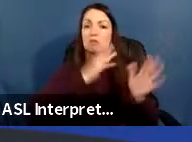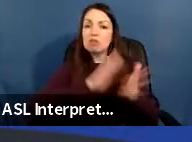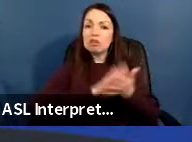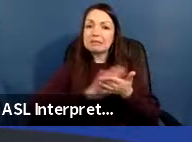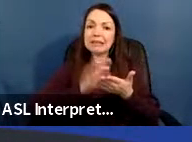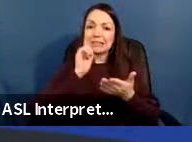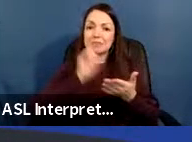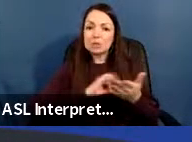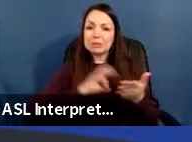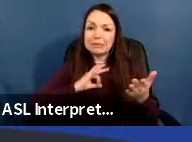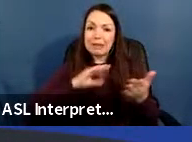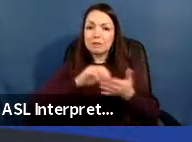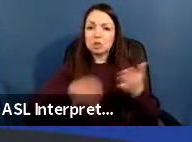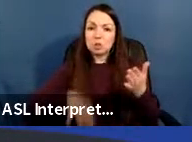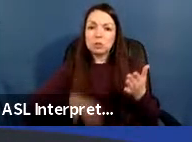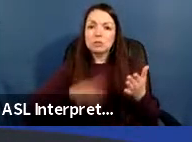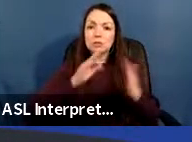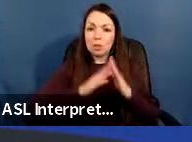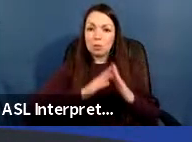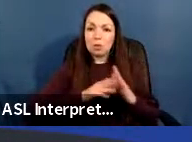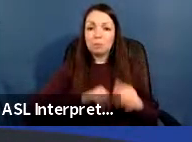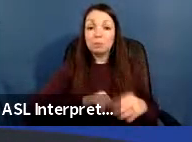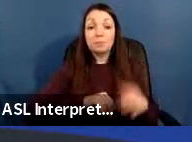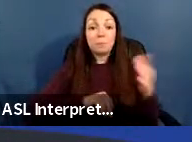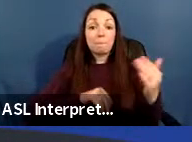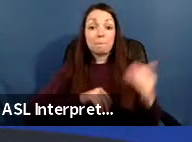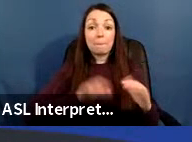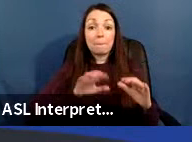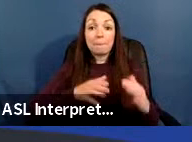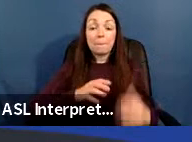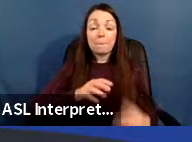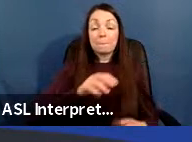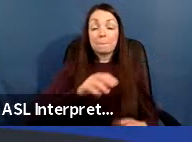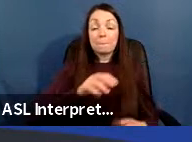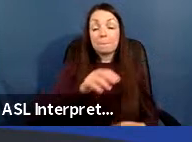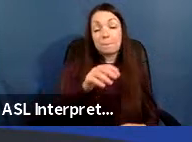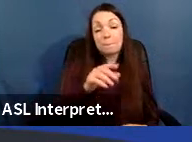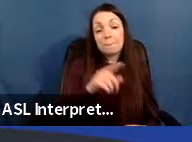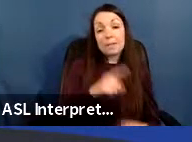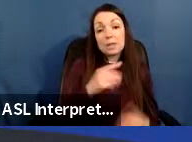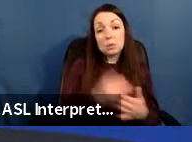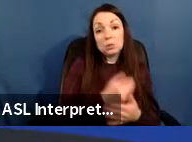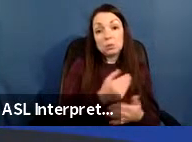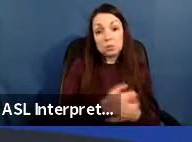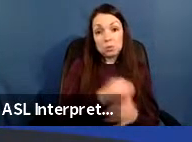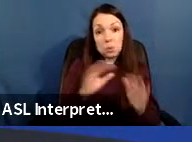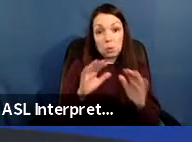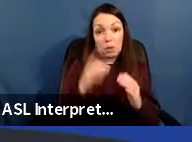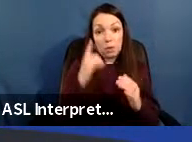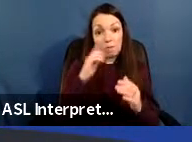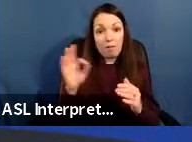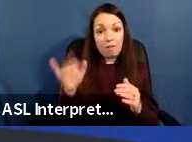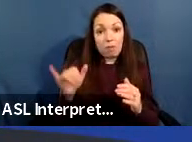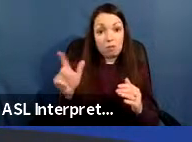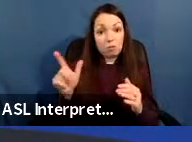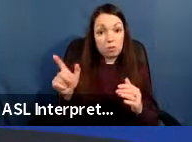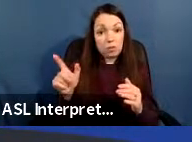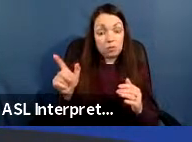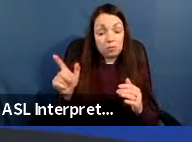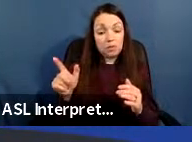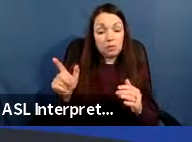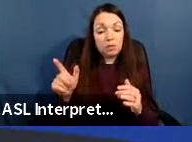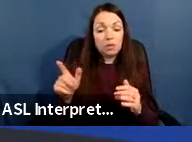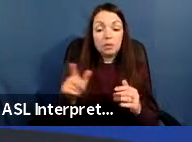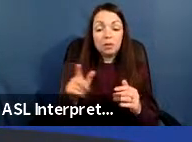Next category. This category is new in the FY21 budget as a